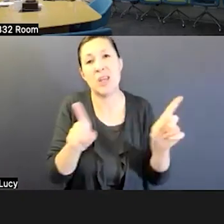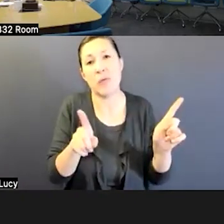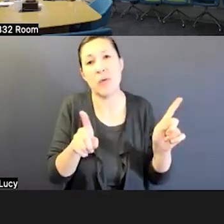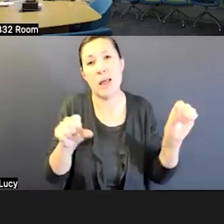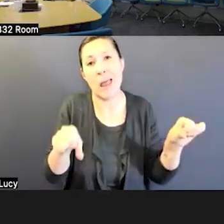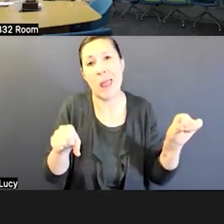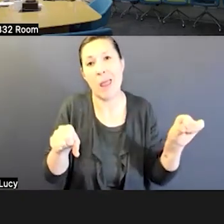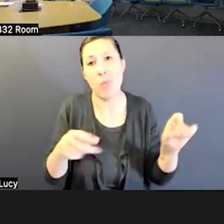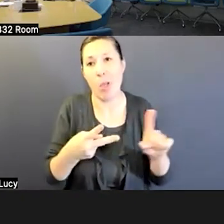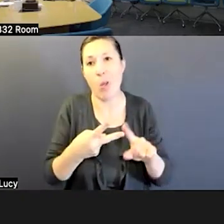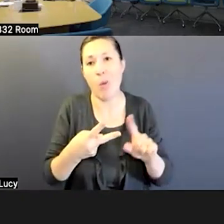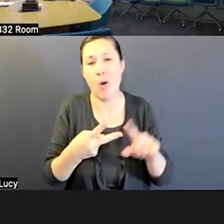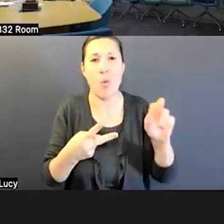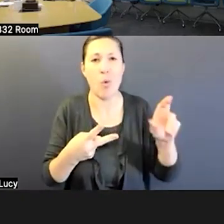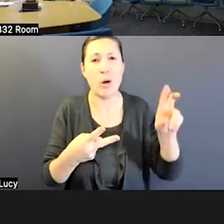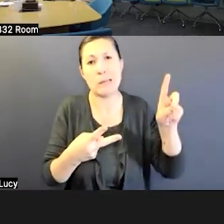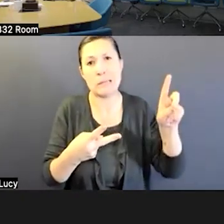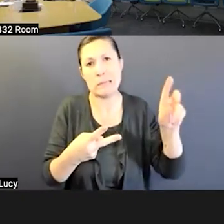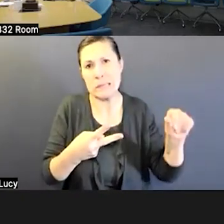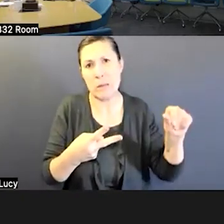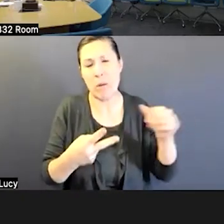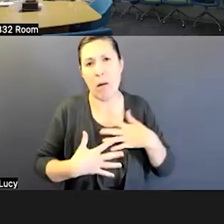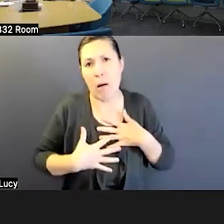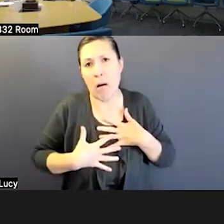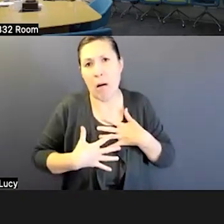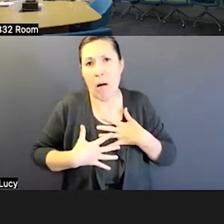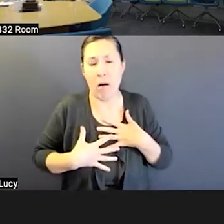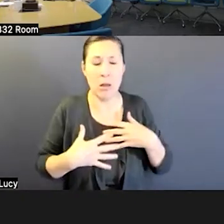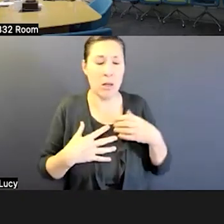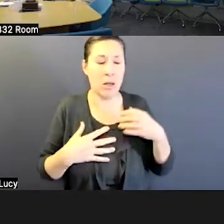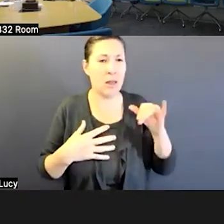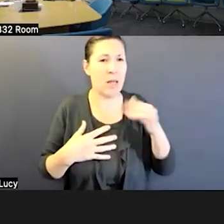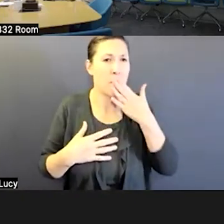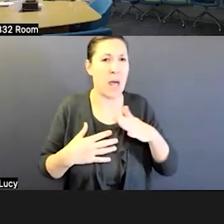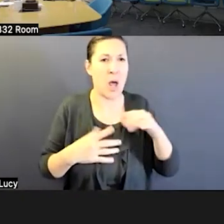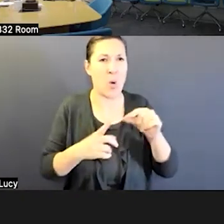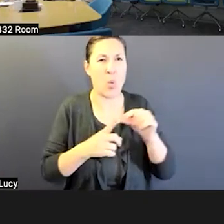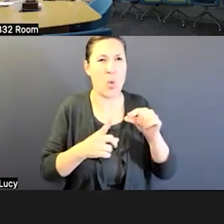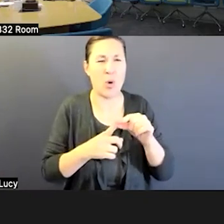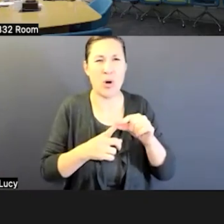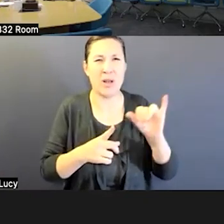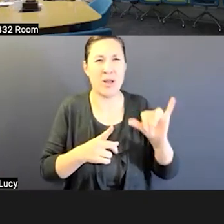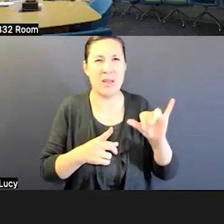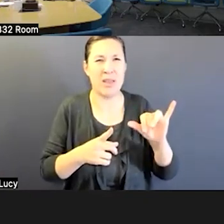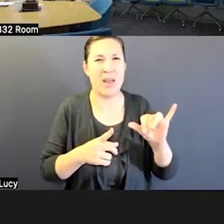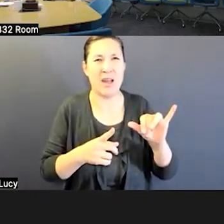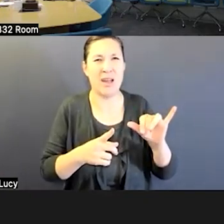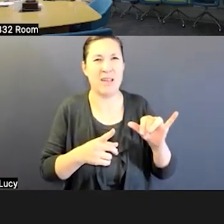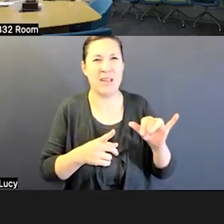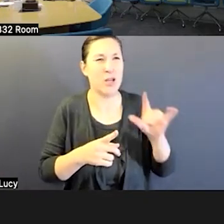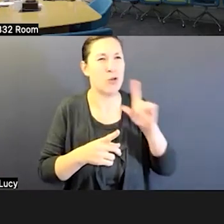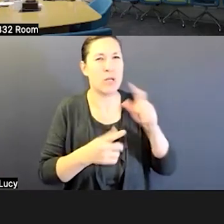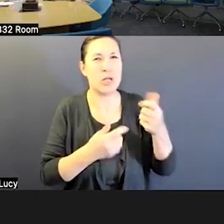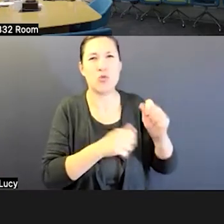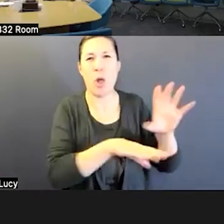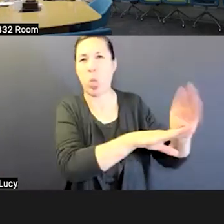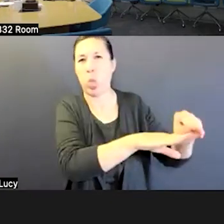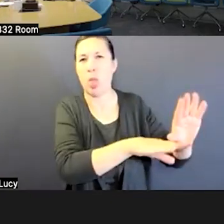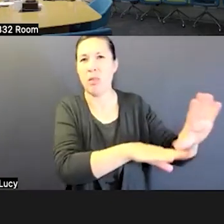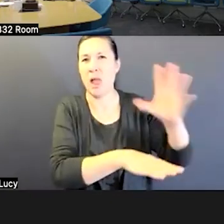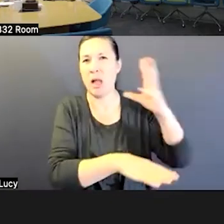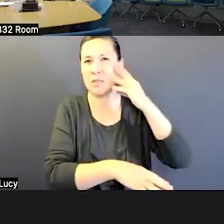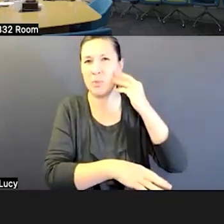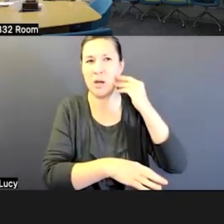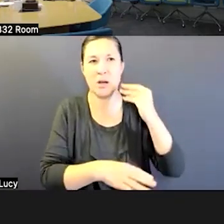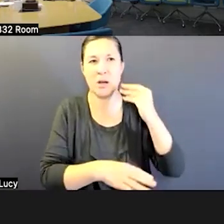a bad word, it really takes away the validity of the experience, the daily experience, because the world